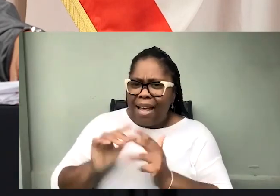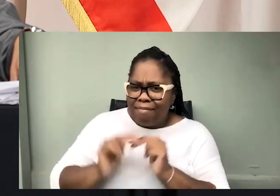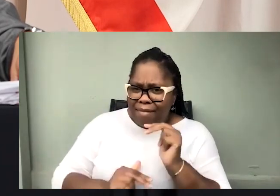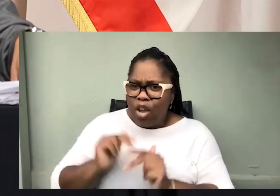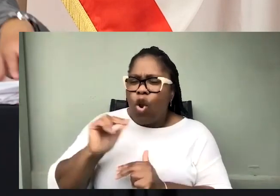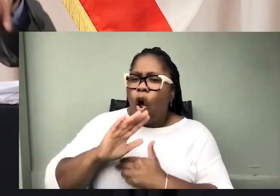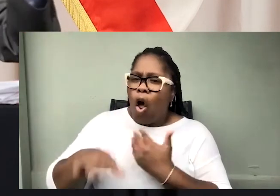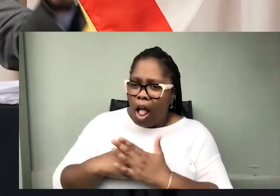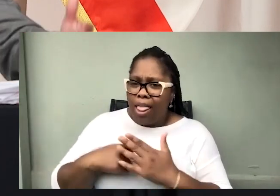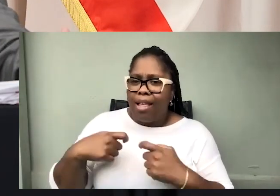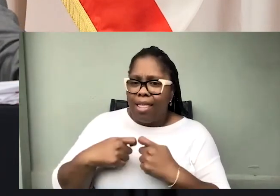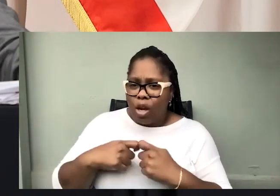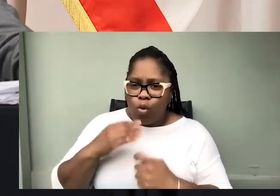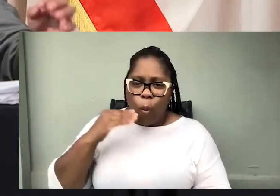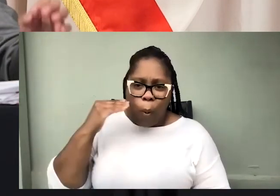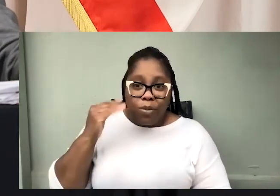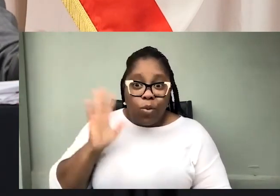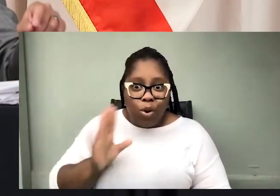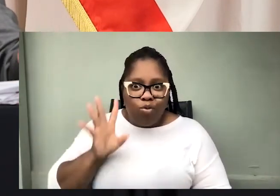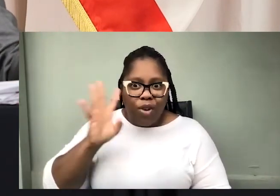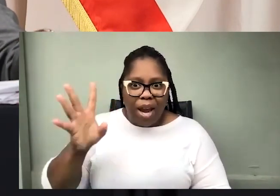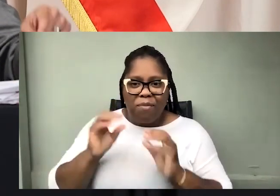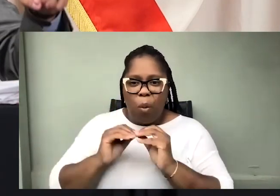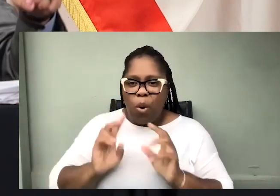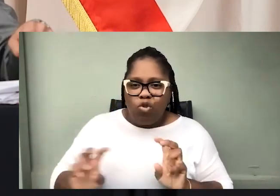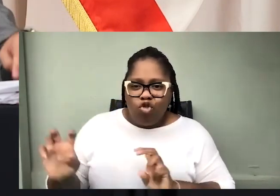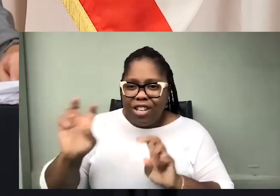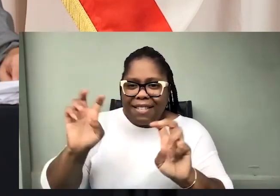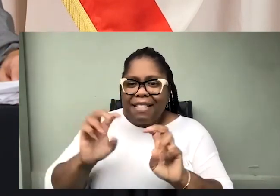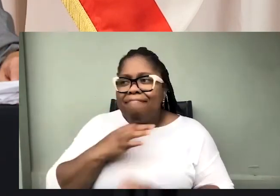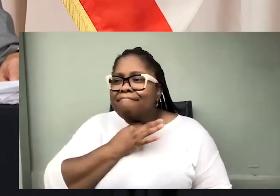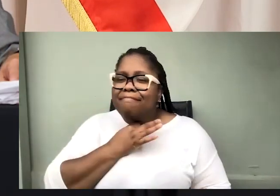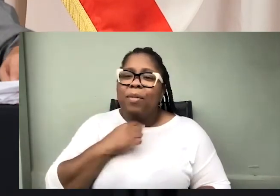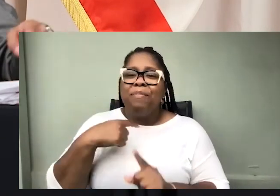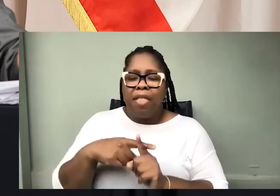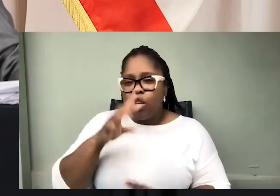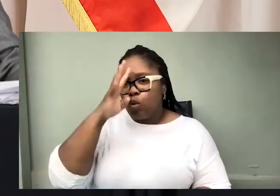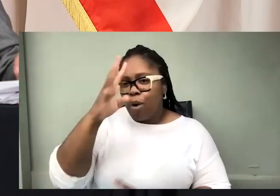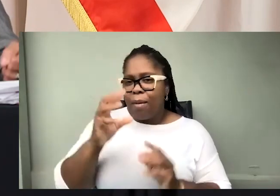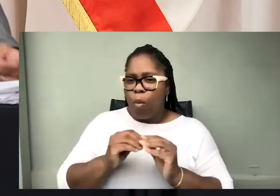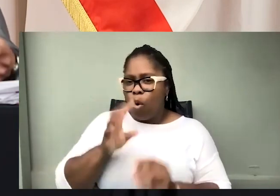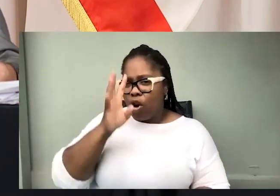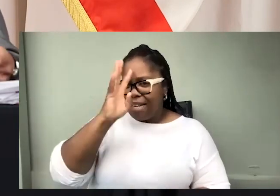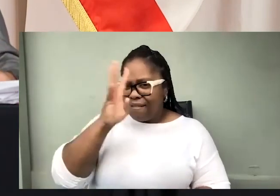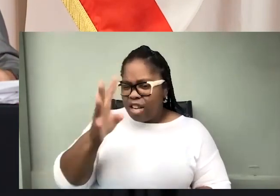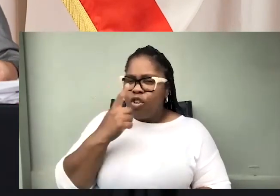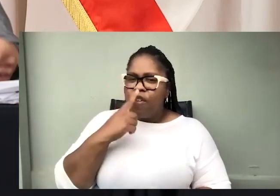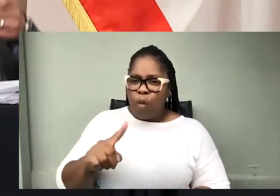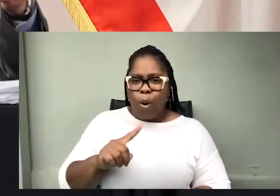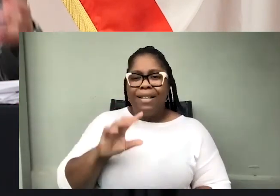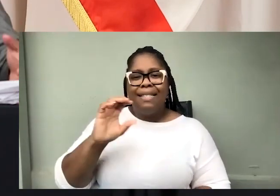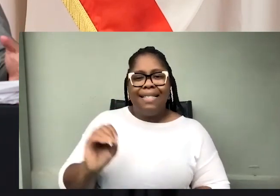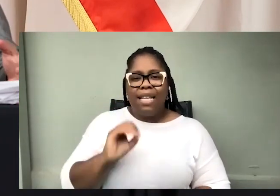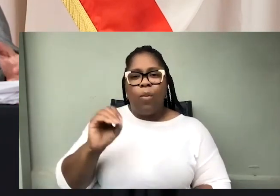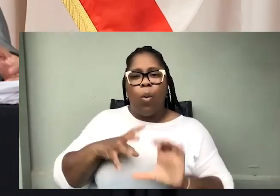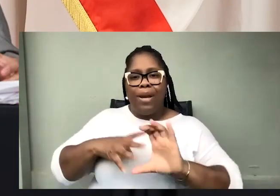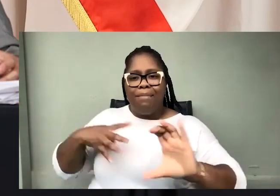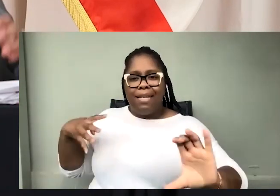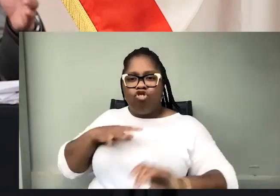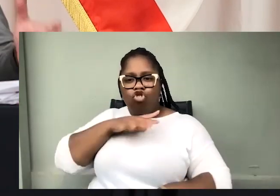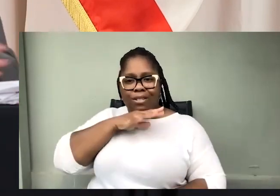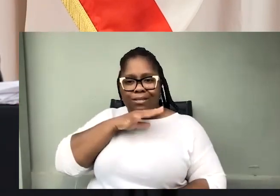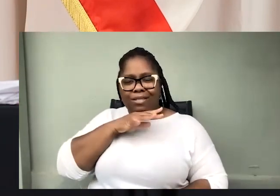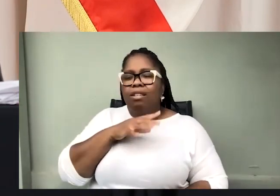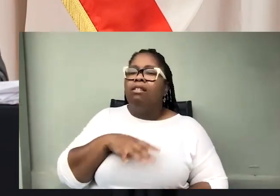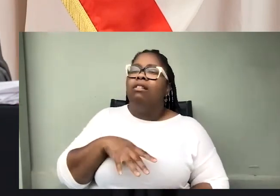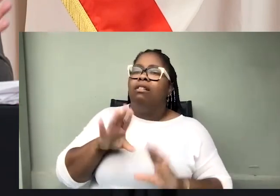electric homes. It's going to create a ton of tourism and hopefully create a lot of the innovations we need to scale up zero emissions home building throughout the state. But